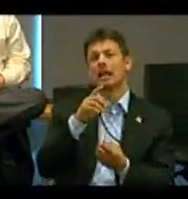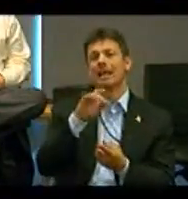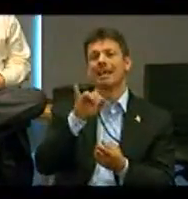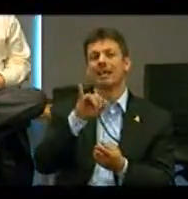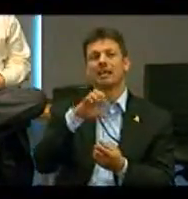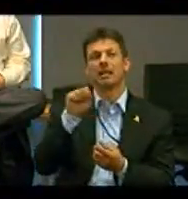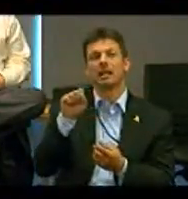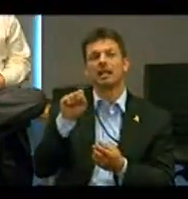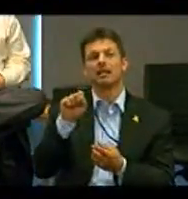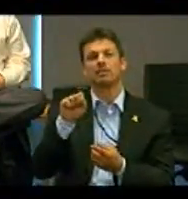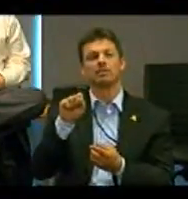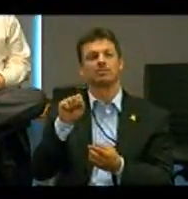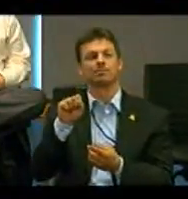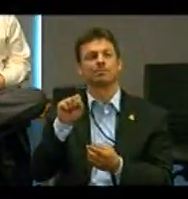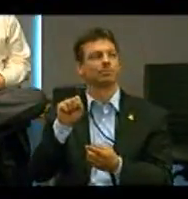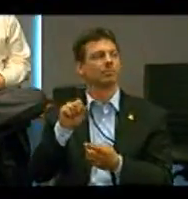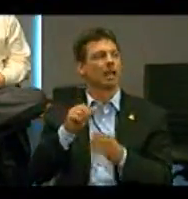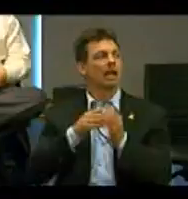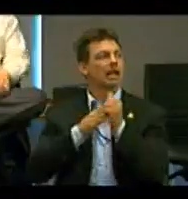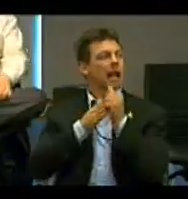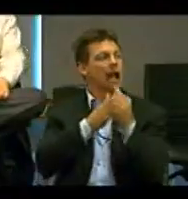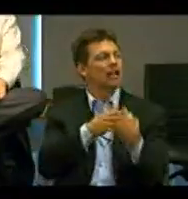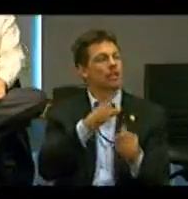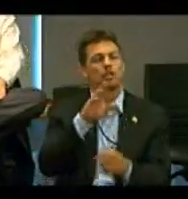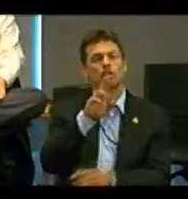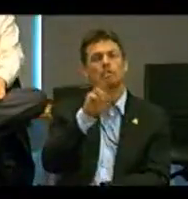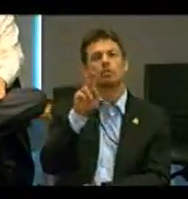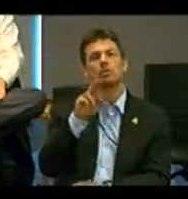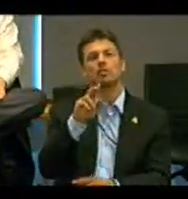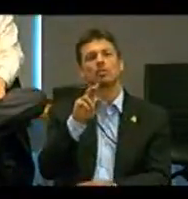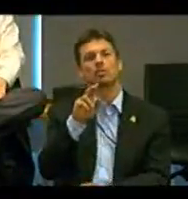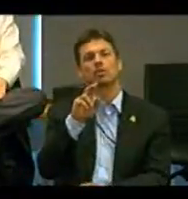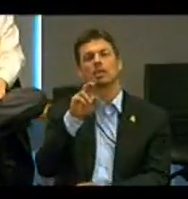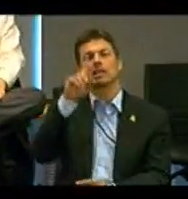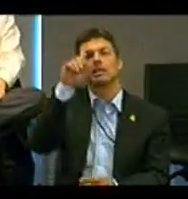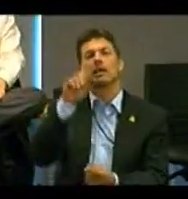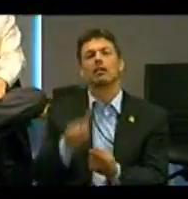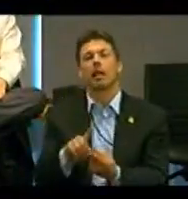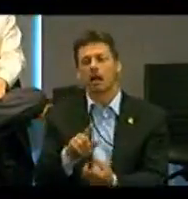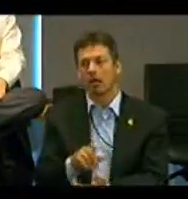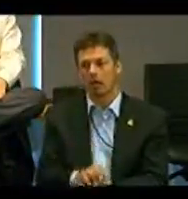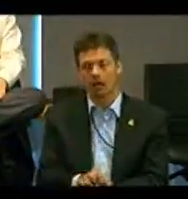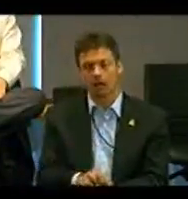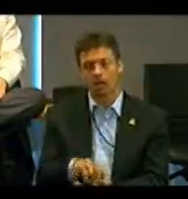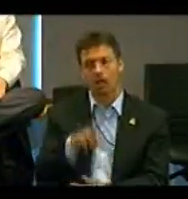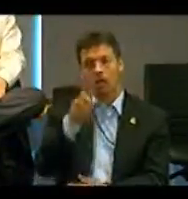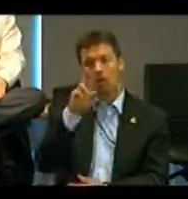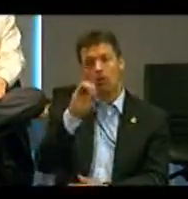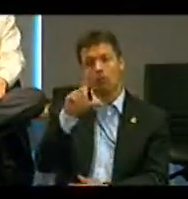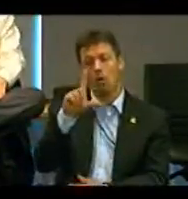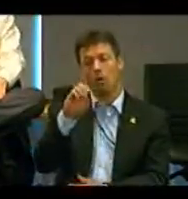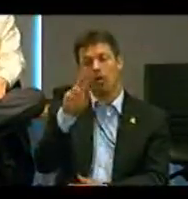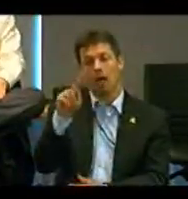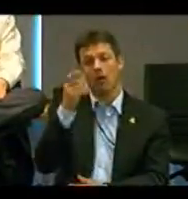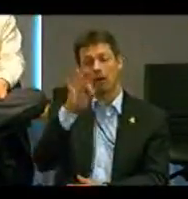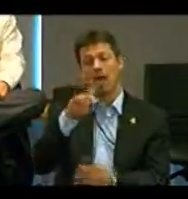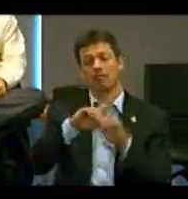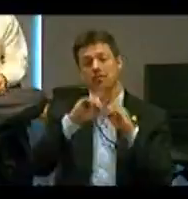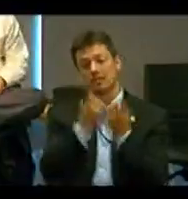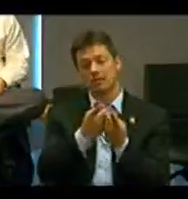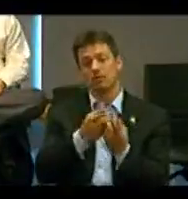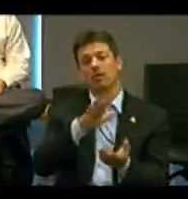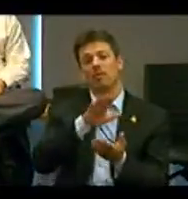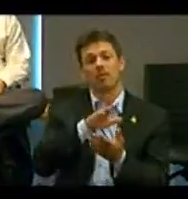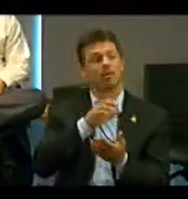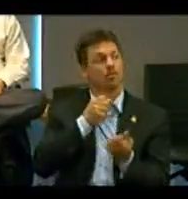the uniform decline is Sorry, could you pause for just, I didn't understand what was not happening. A rollout of district-supported,